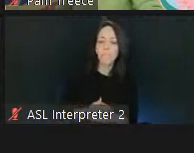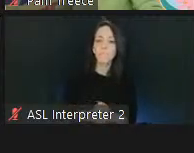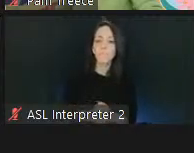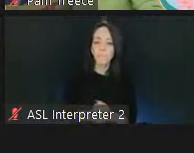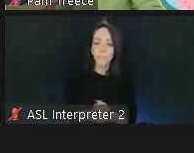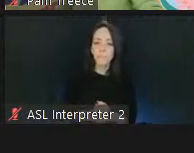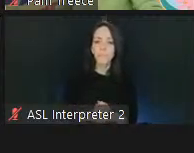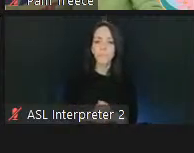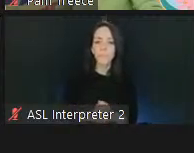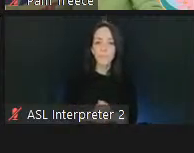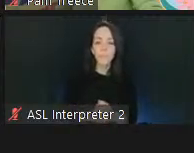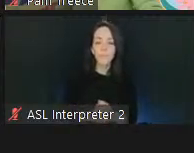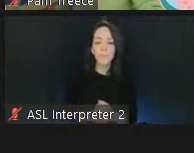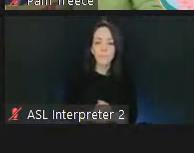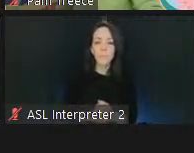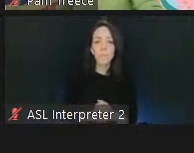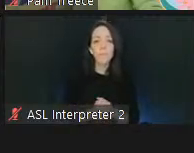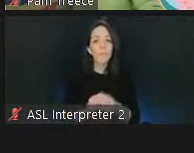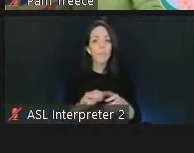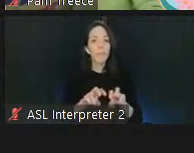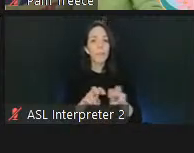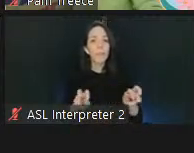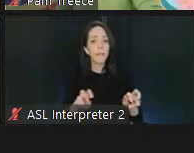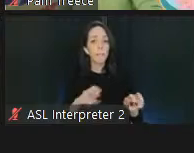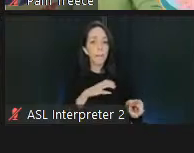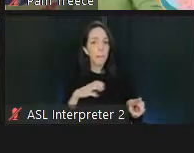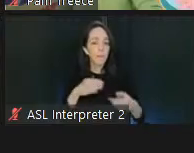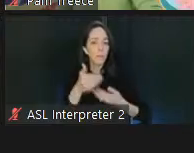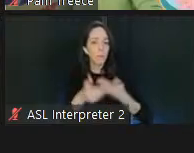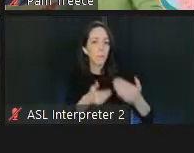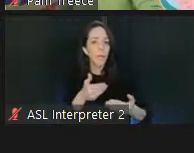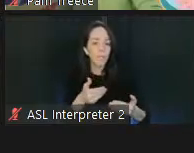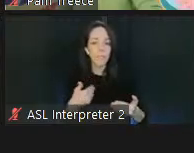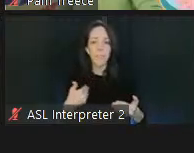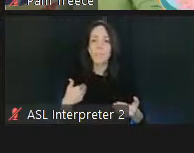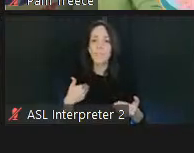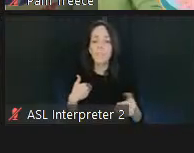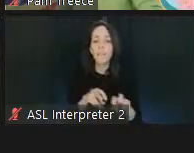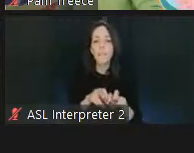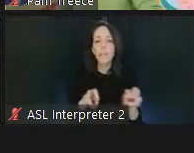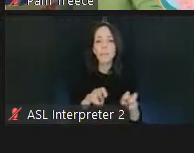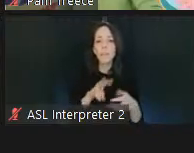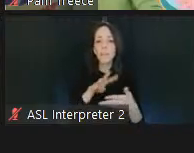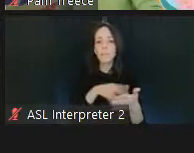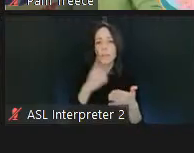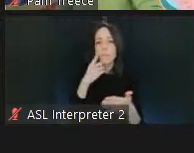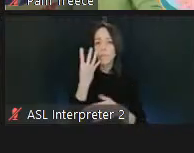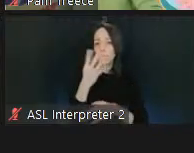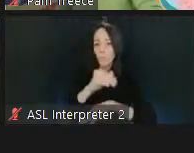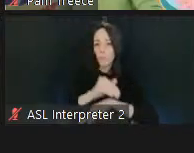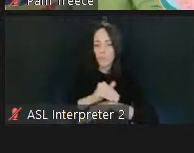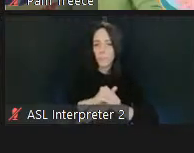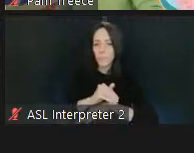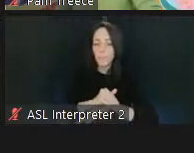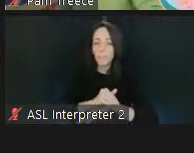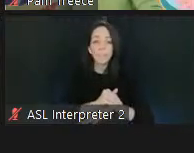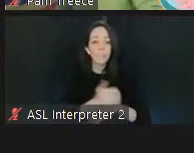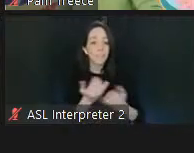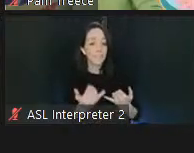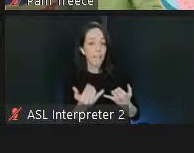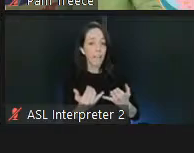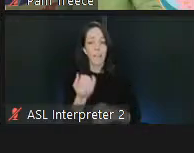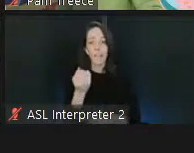throughout the committee process, we have the committee scheduled for 4 nights. Tonight, the